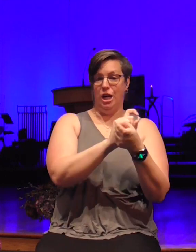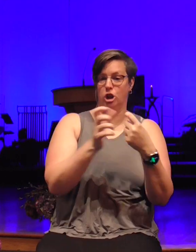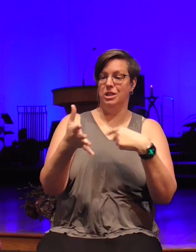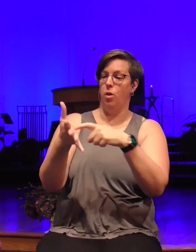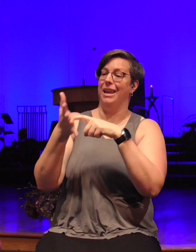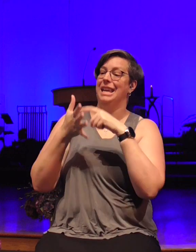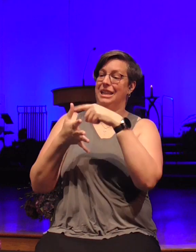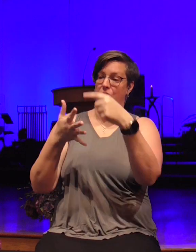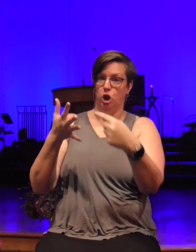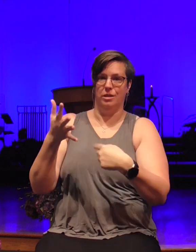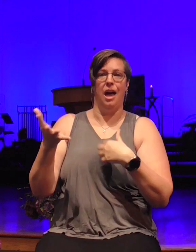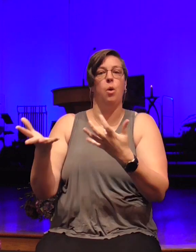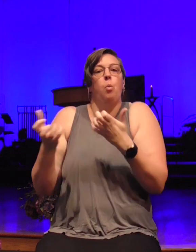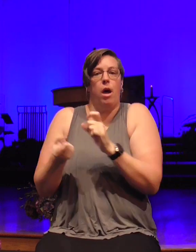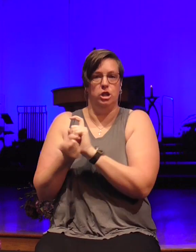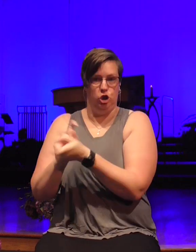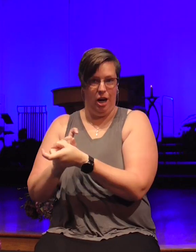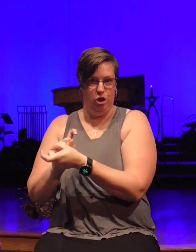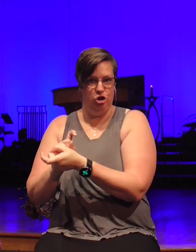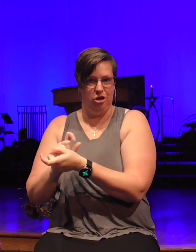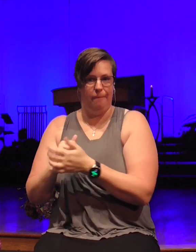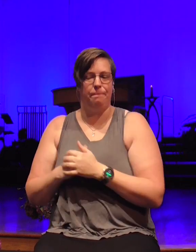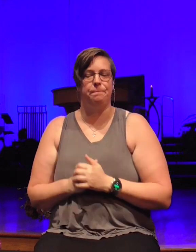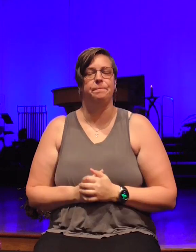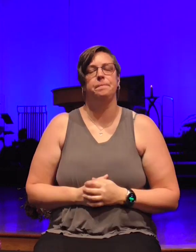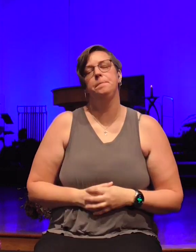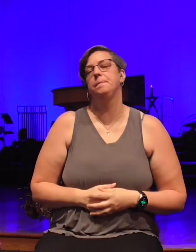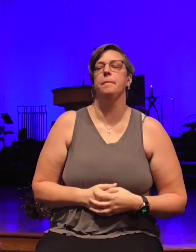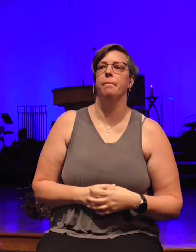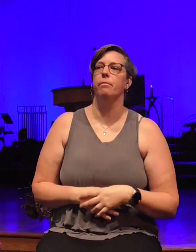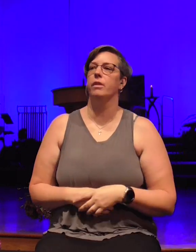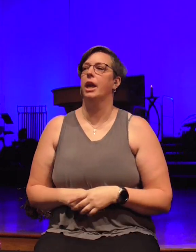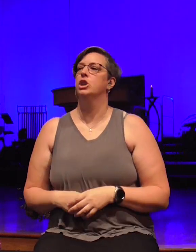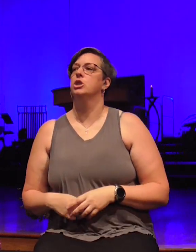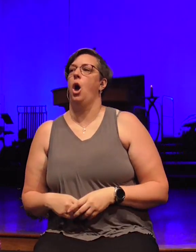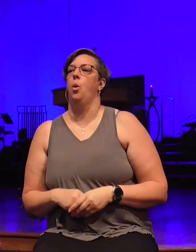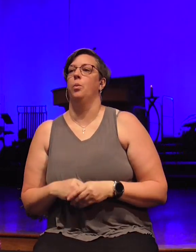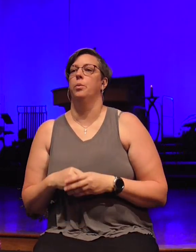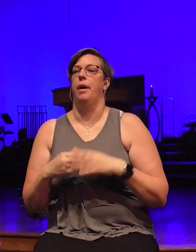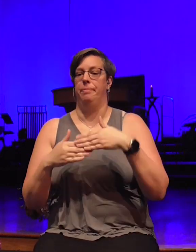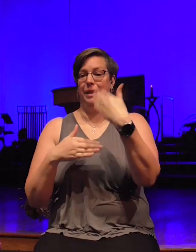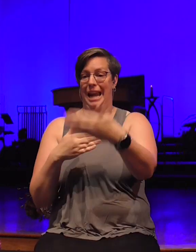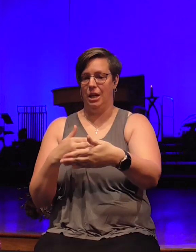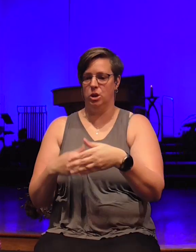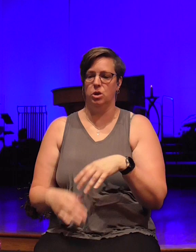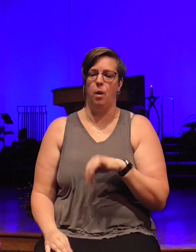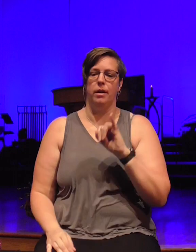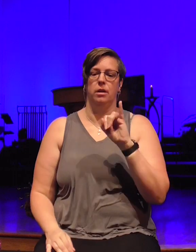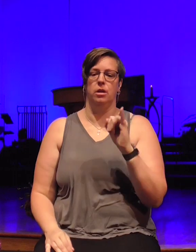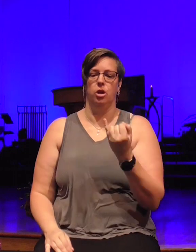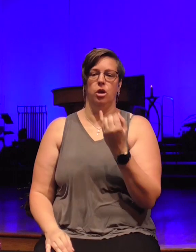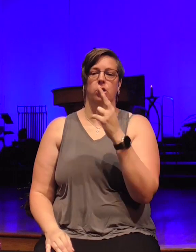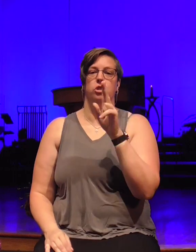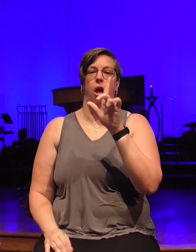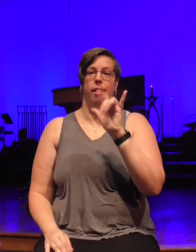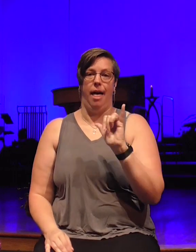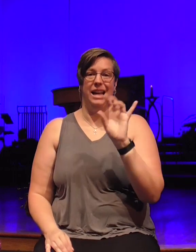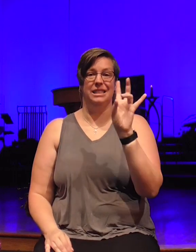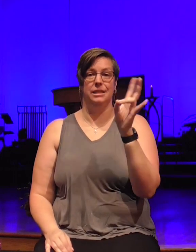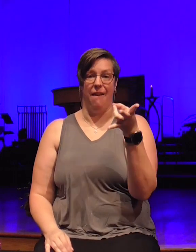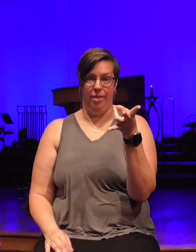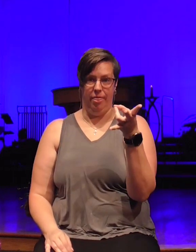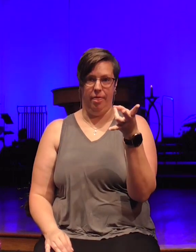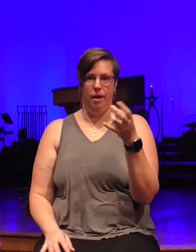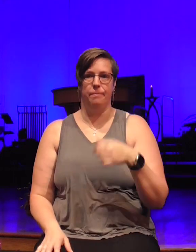choose to change. The next one I'm bringing to you today is from July 7th. Where is God